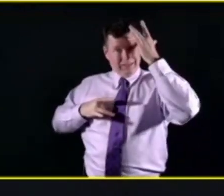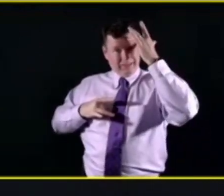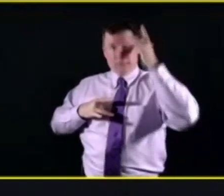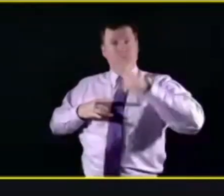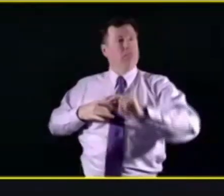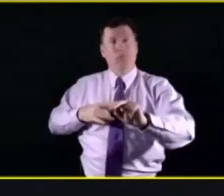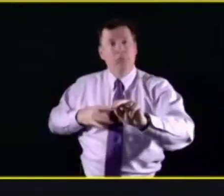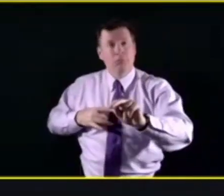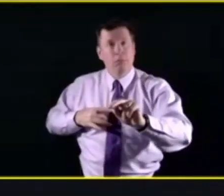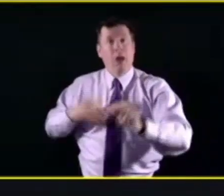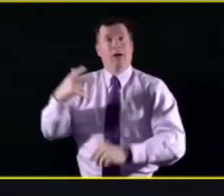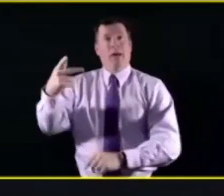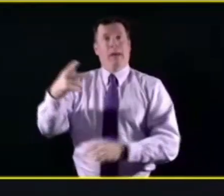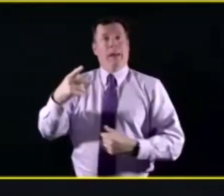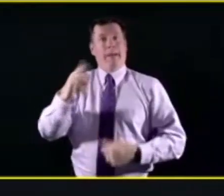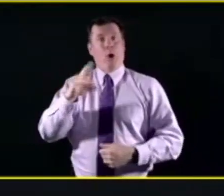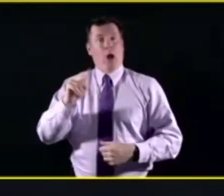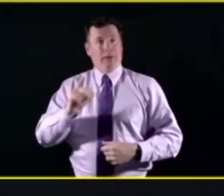effects and toxicity.